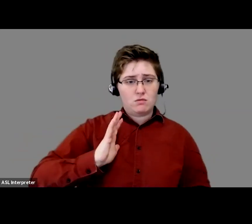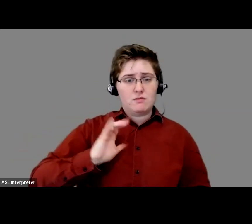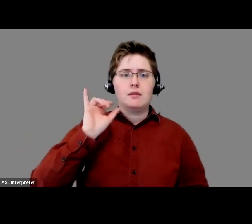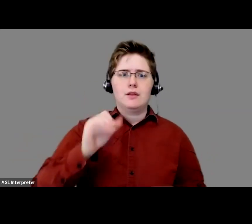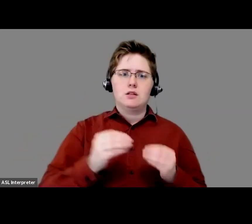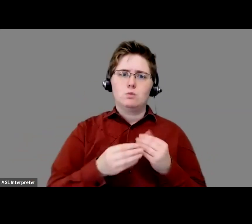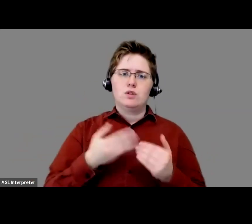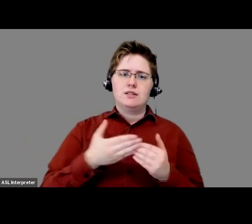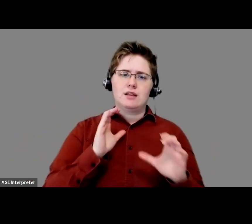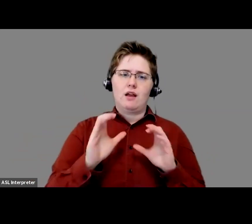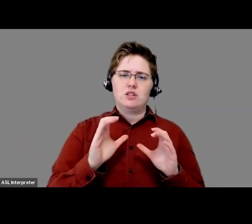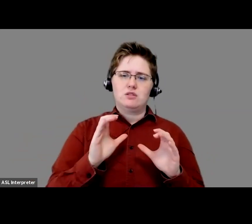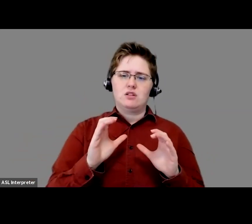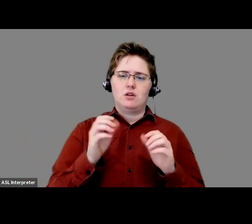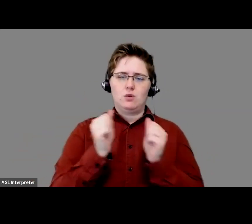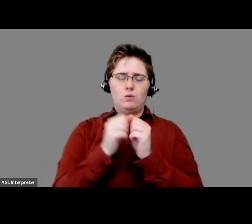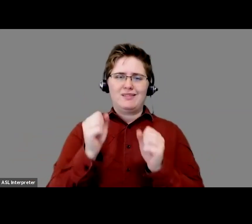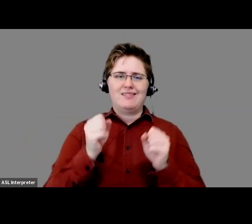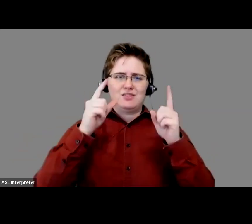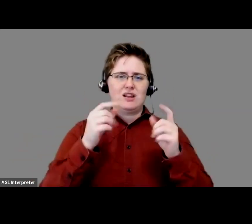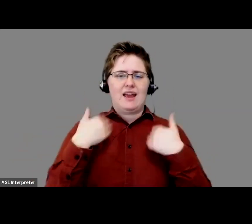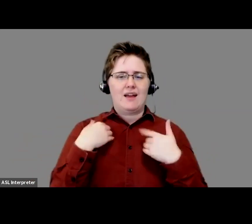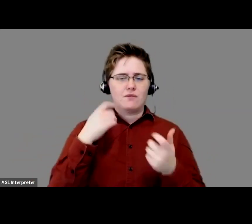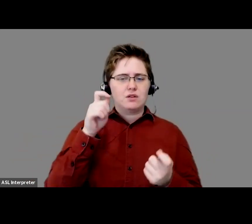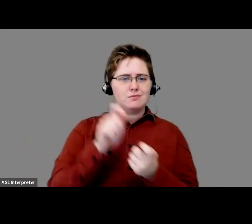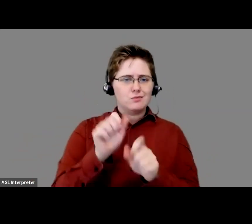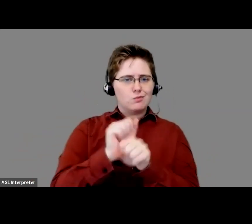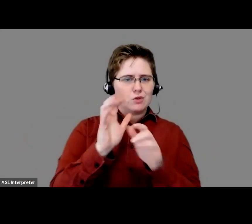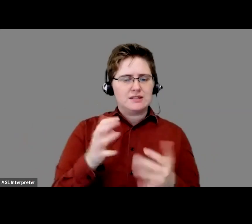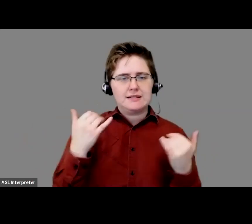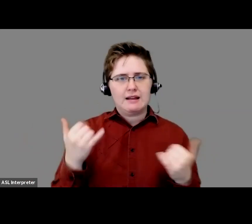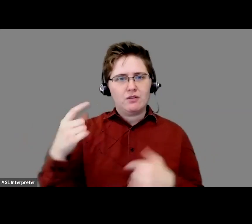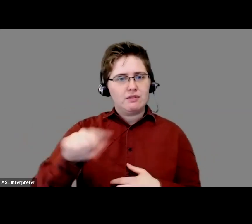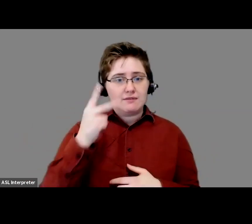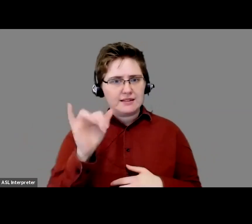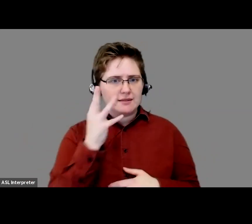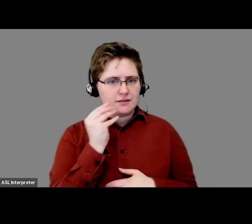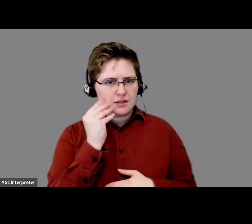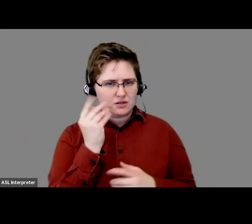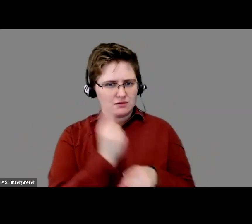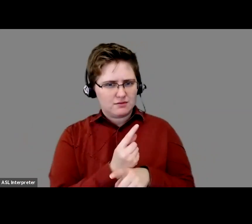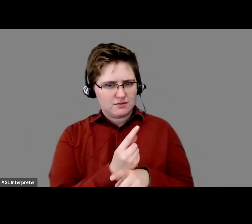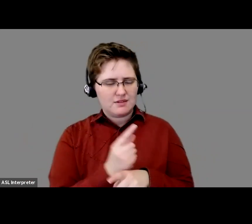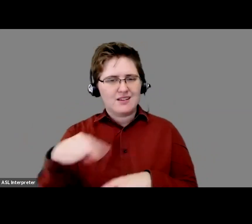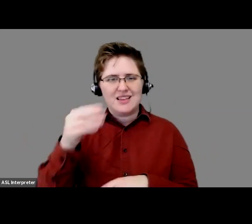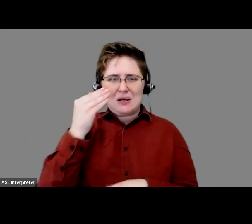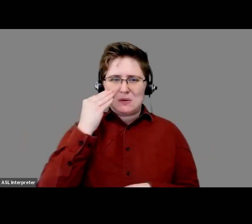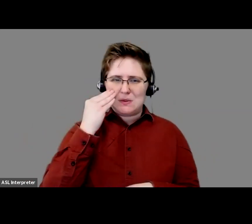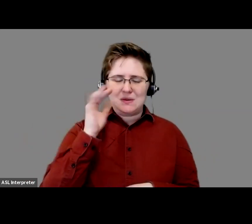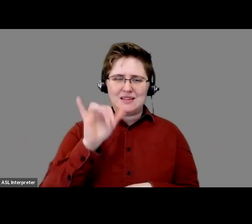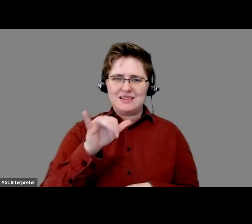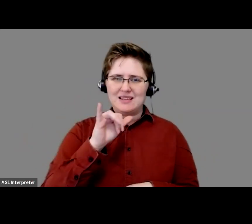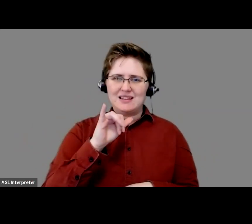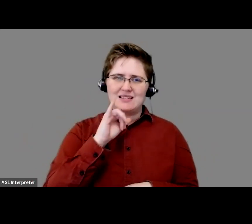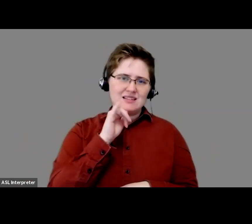much easier conversation in education to have with certain employees now that they've seen that experience, right? They know that that's not